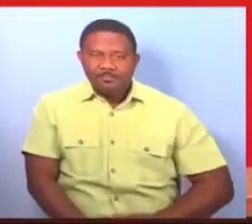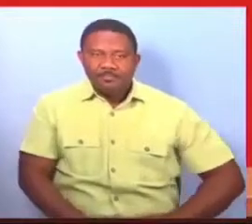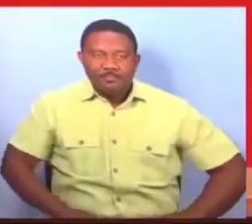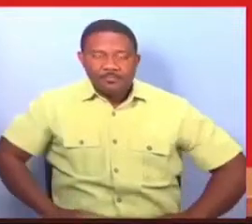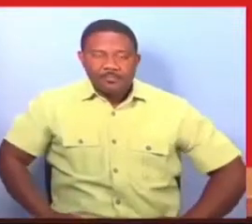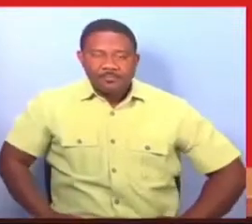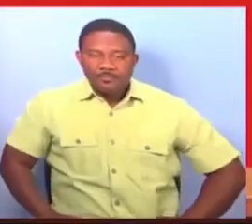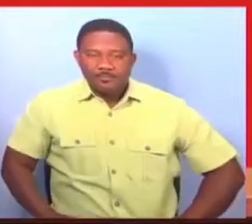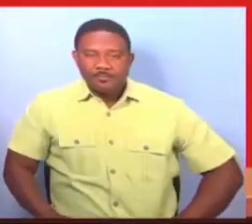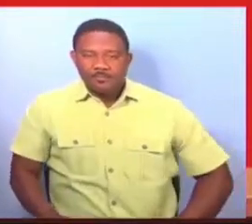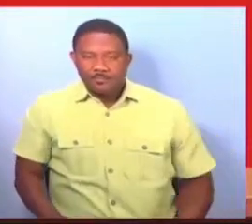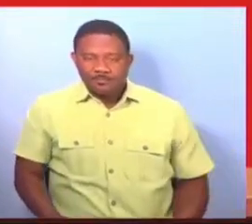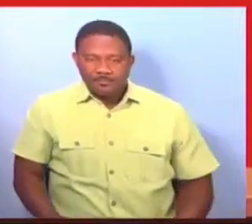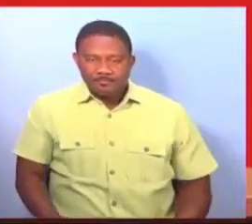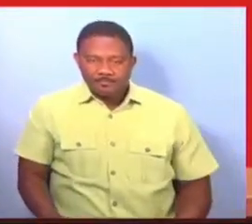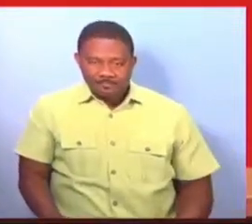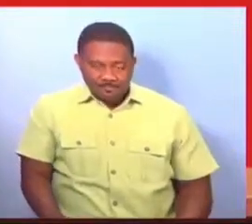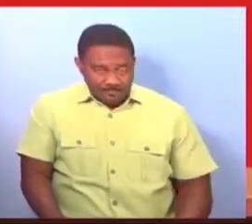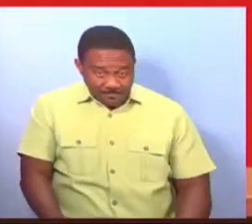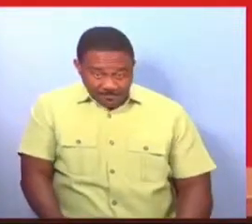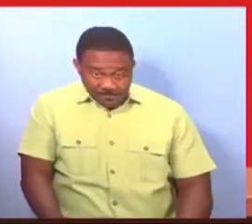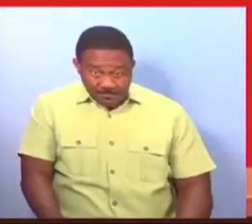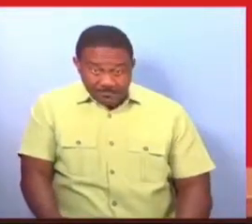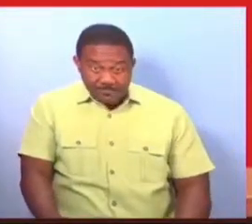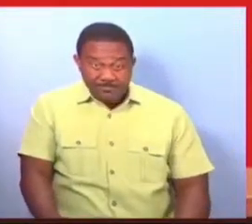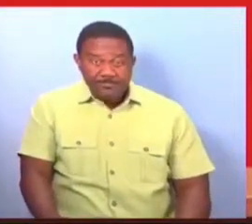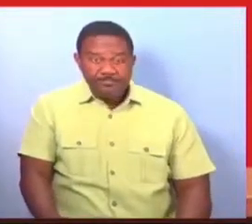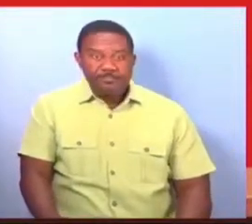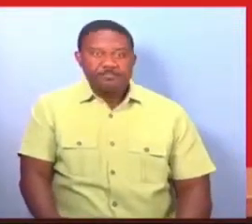Muntala. I recognize Honorable